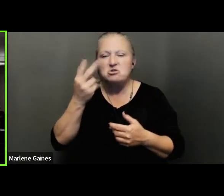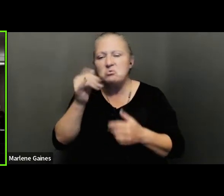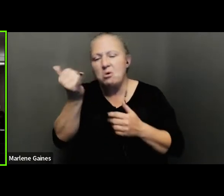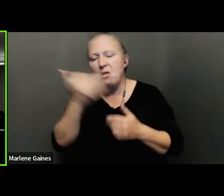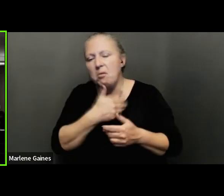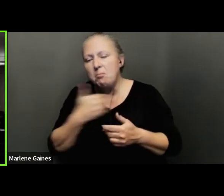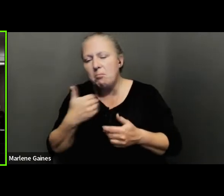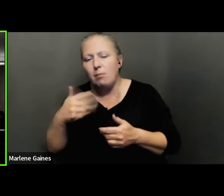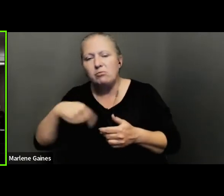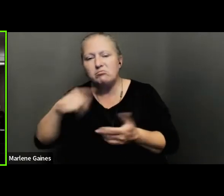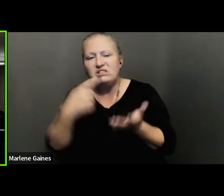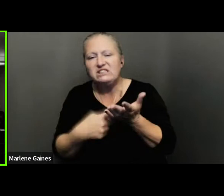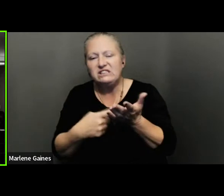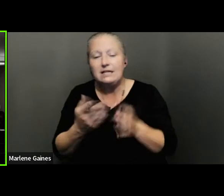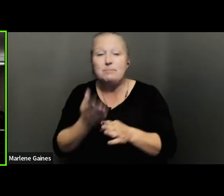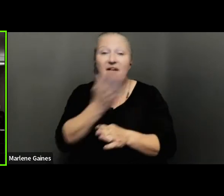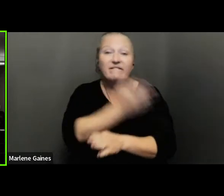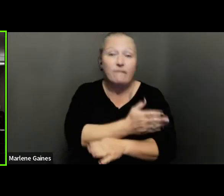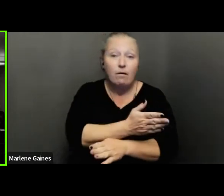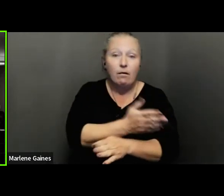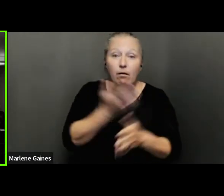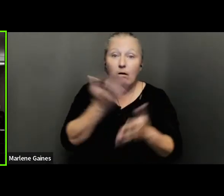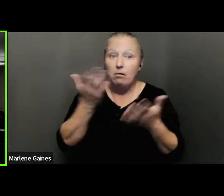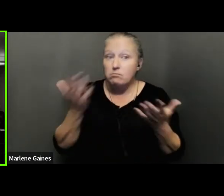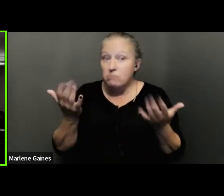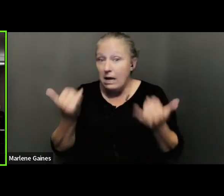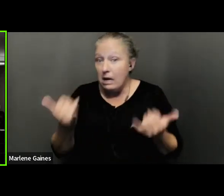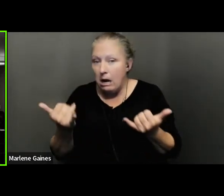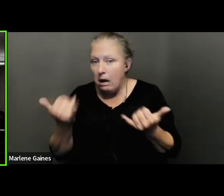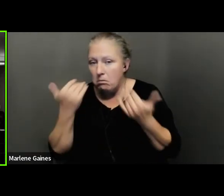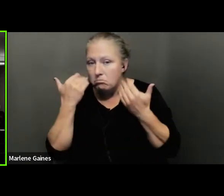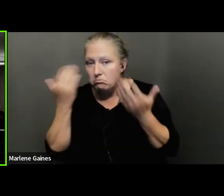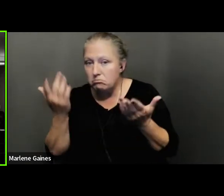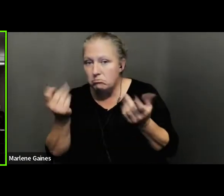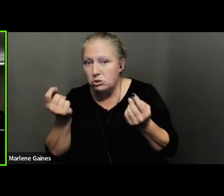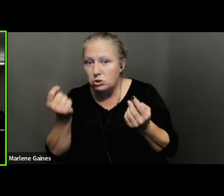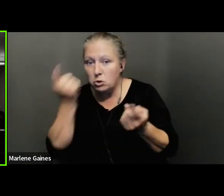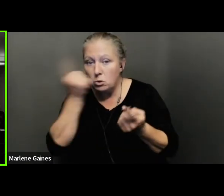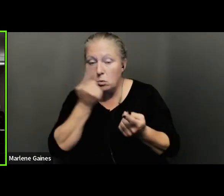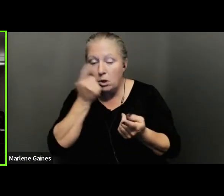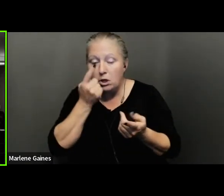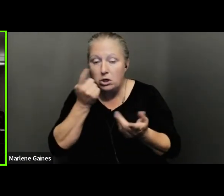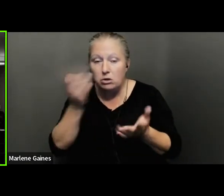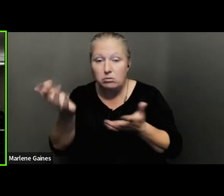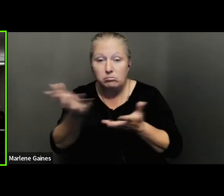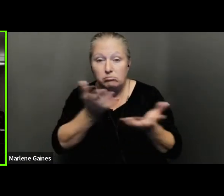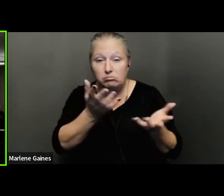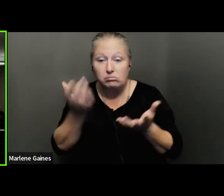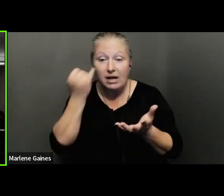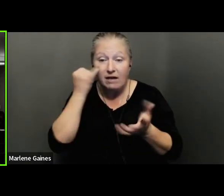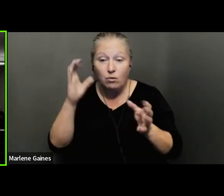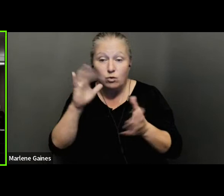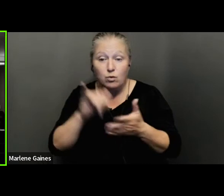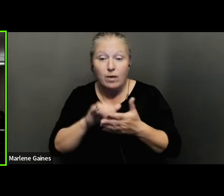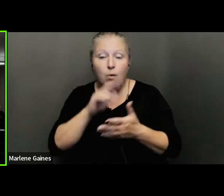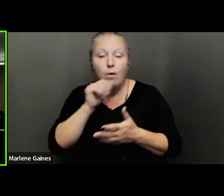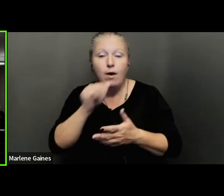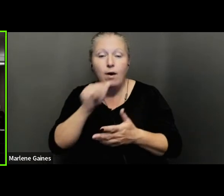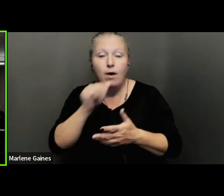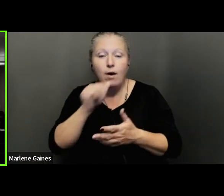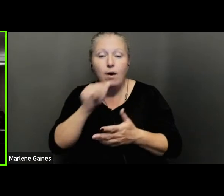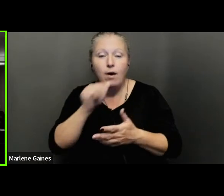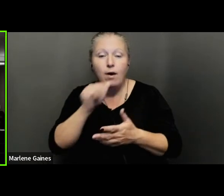discuss kind of before. So I don't know where we're going to go with that now. So I'm wondering if we're going to do that or not. So